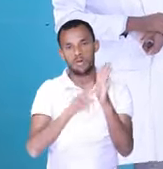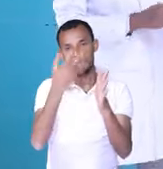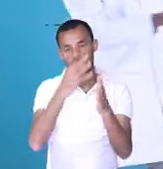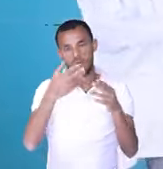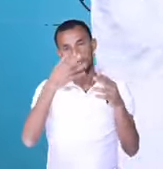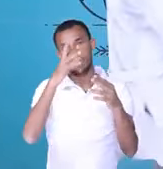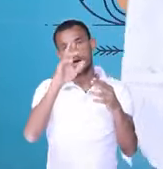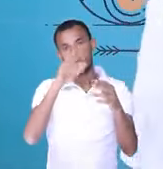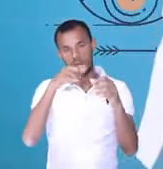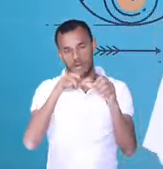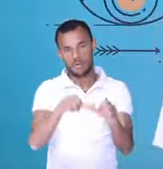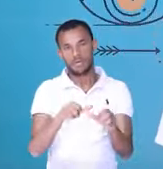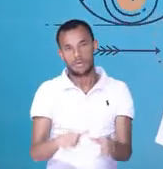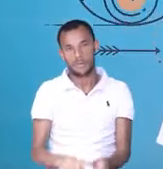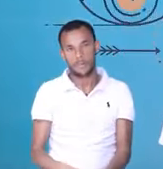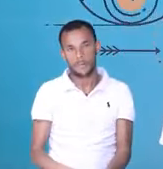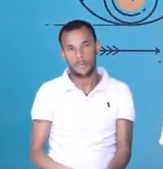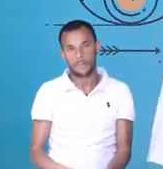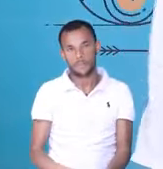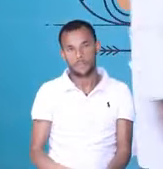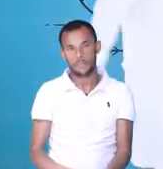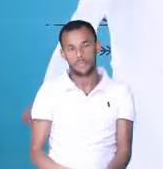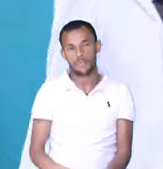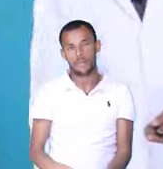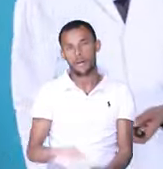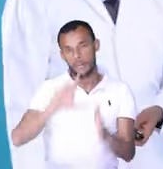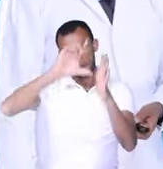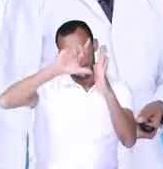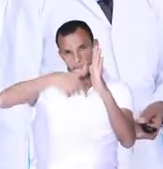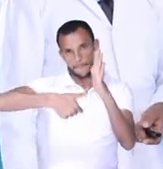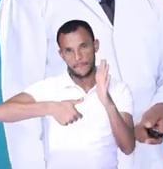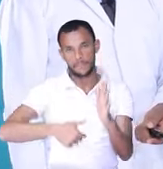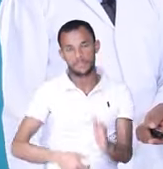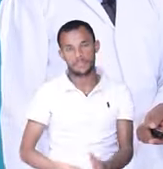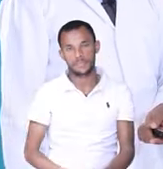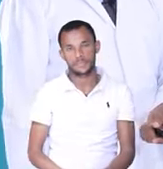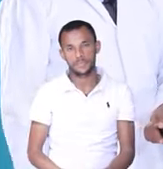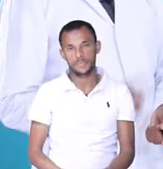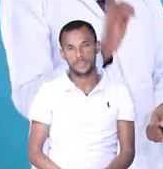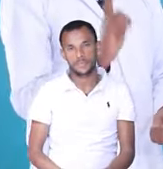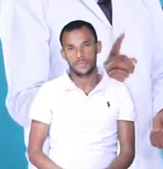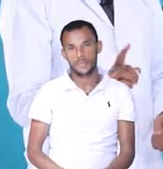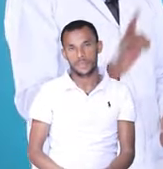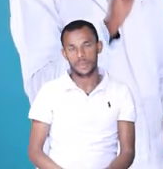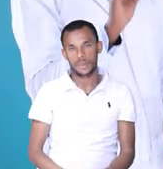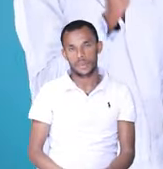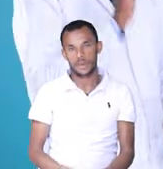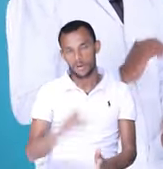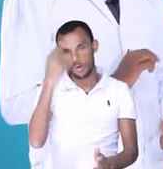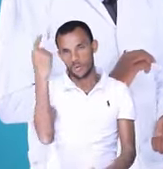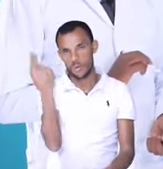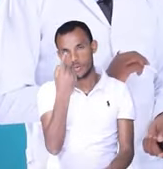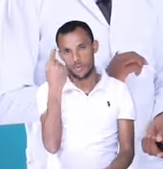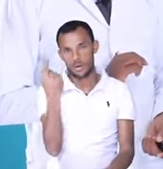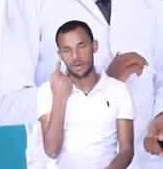constant? Look, what is the unit of rate constant? Already it's known. Per second. Per second. By the way,